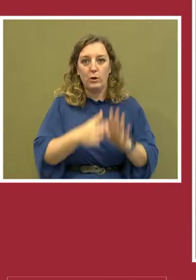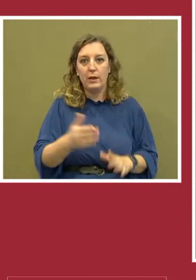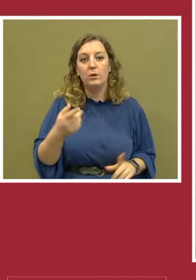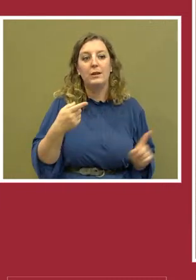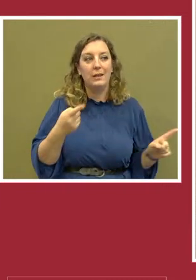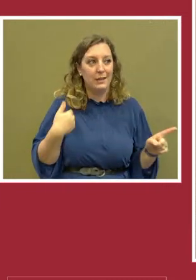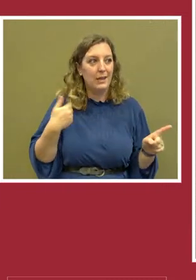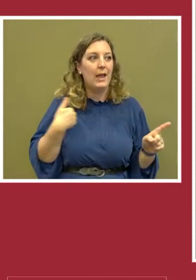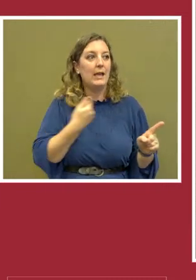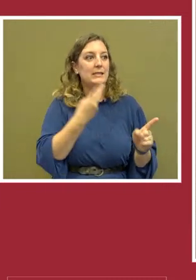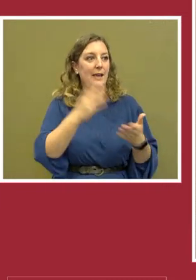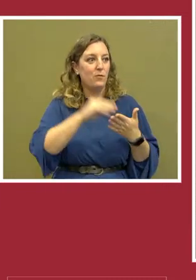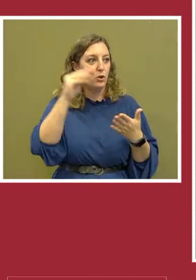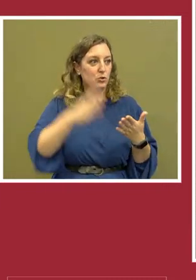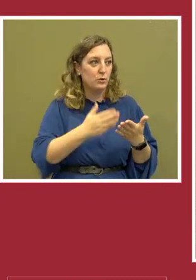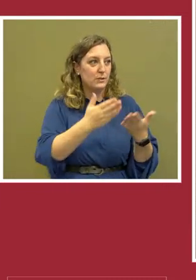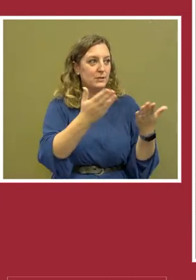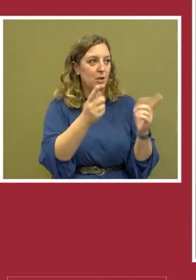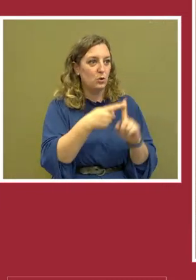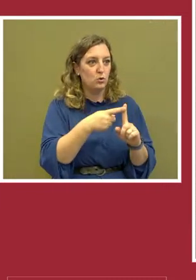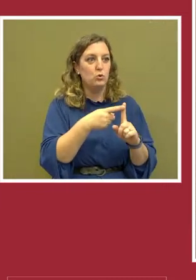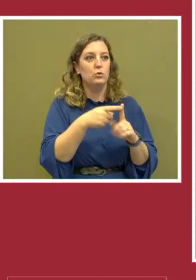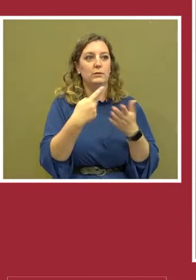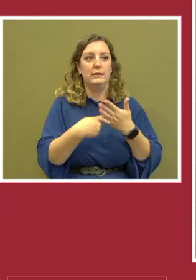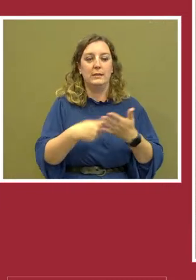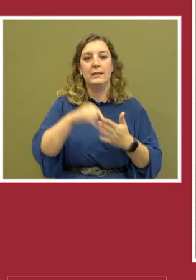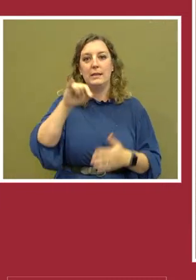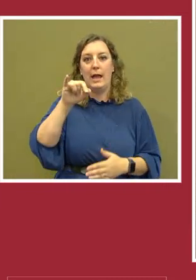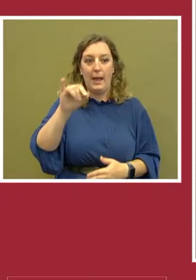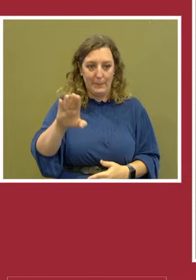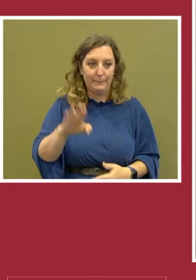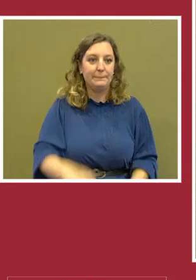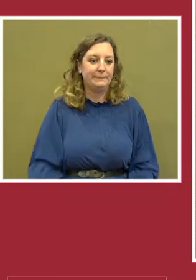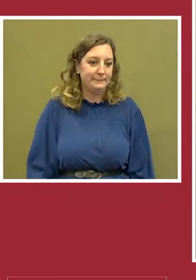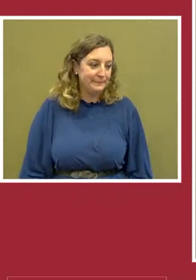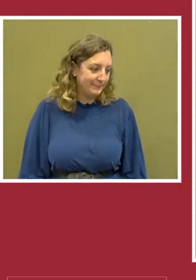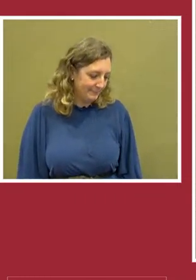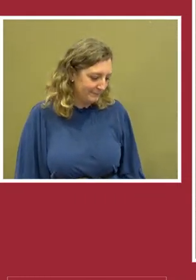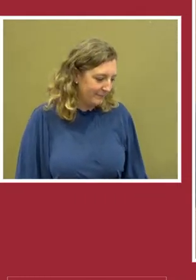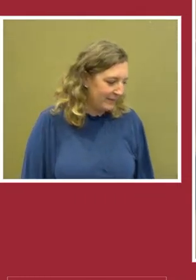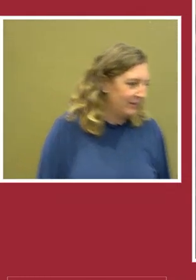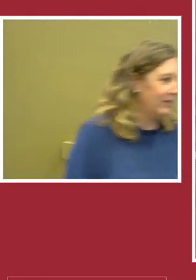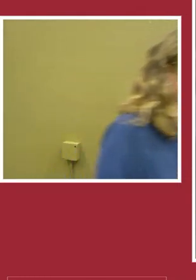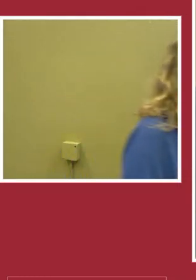has several students with him to highlight IB at Bend High School.